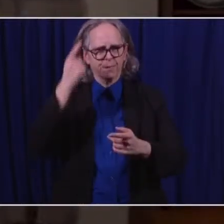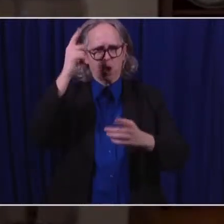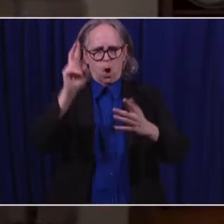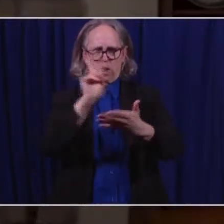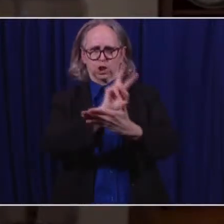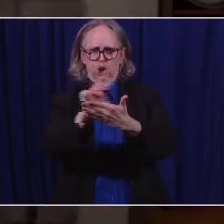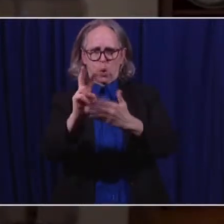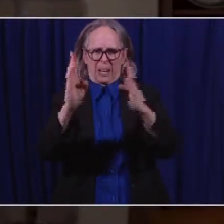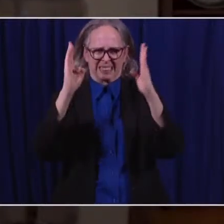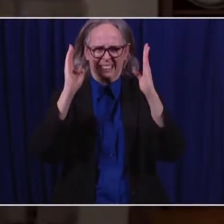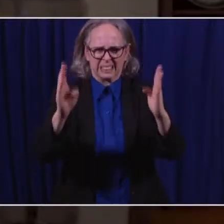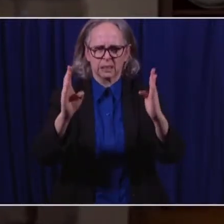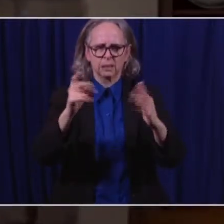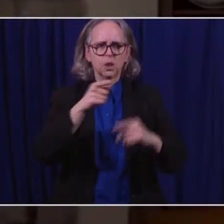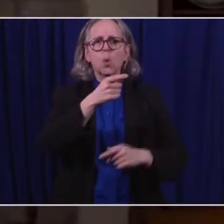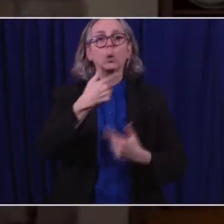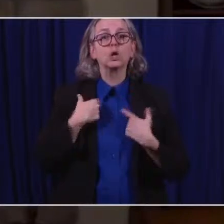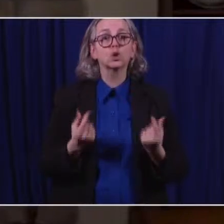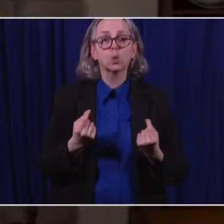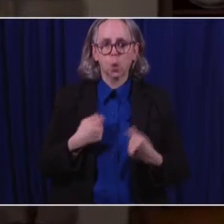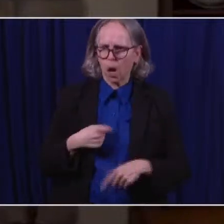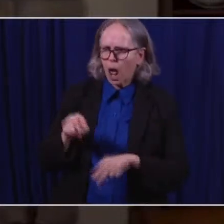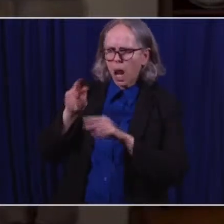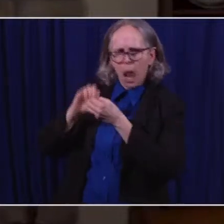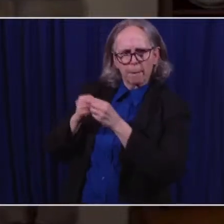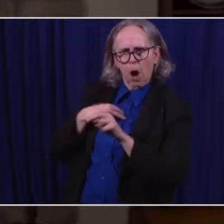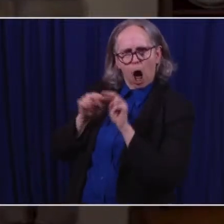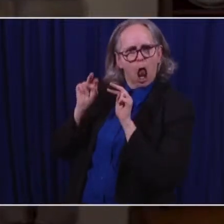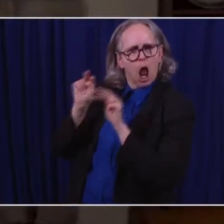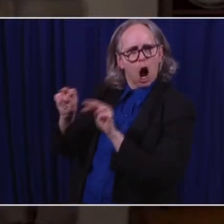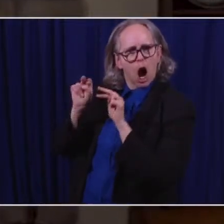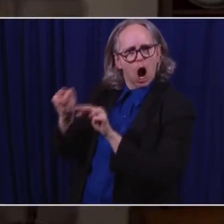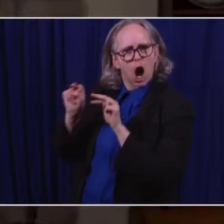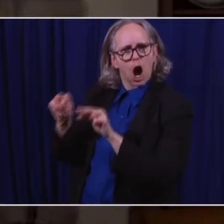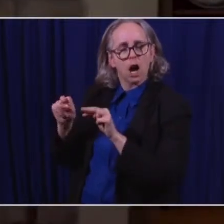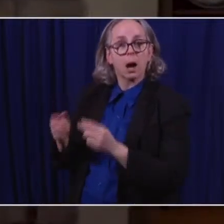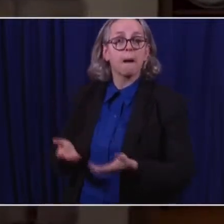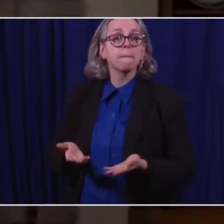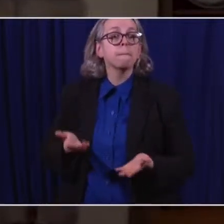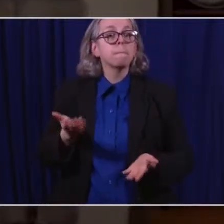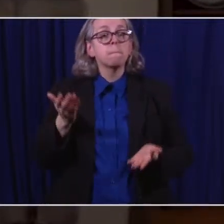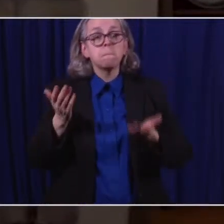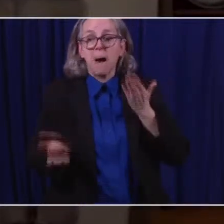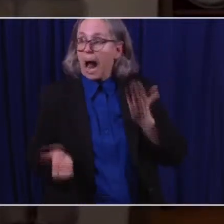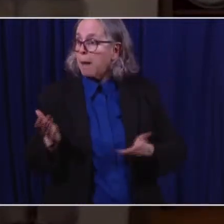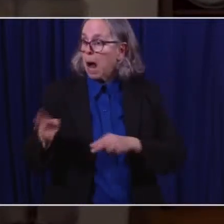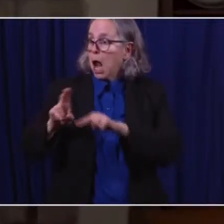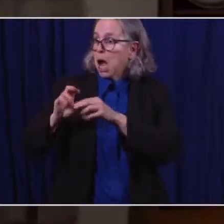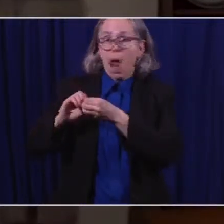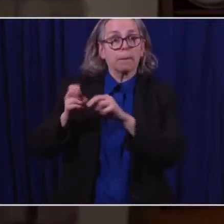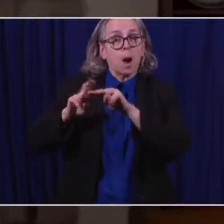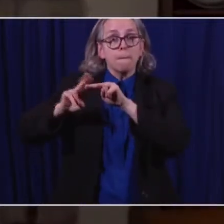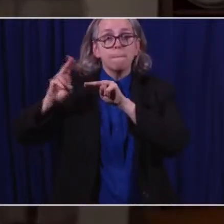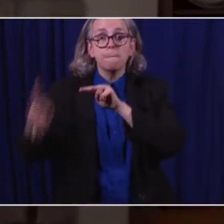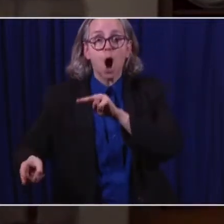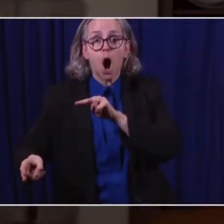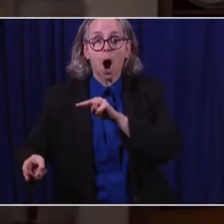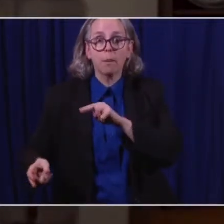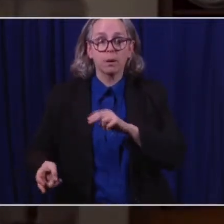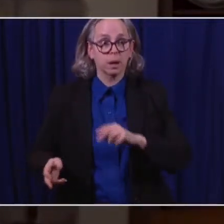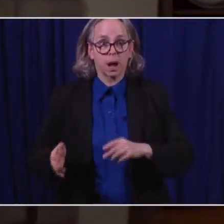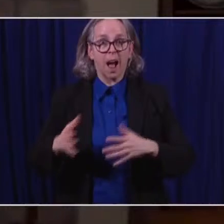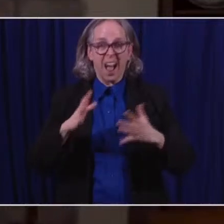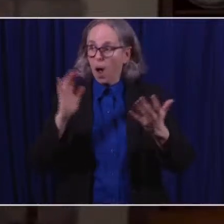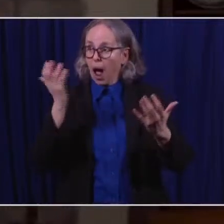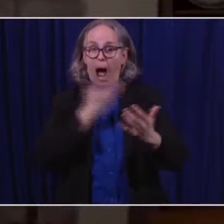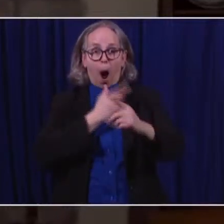we may jump a whole section in 2 weeks if this thing continues. I'm an optimist. Let's hope this thing continues